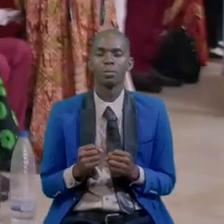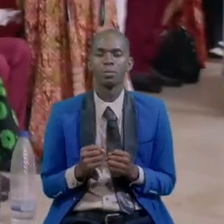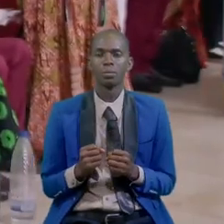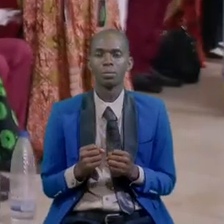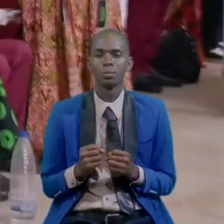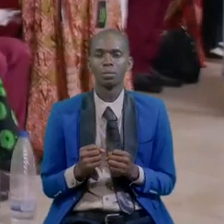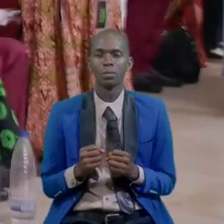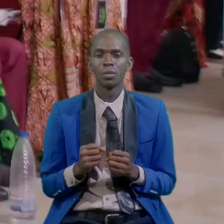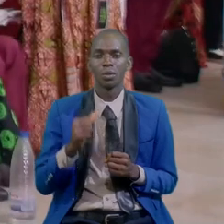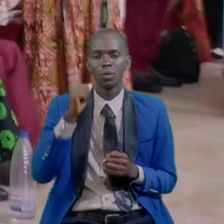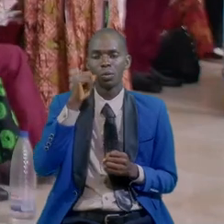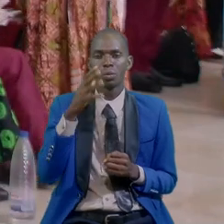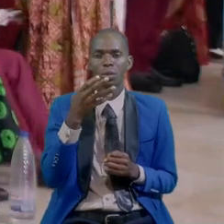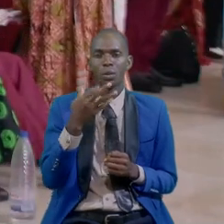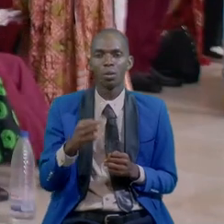Women of power.